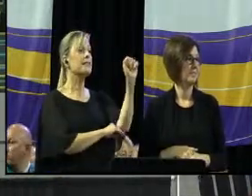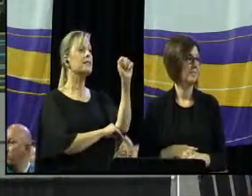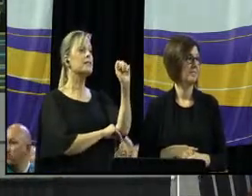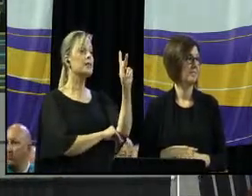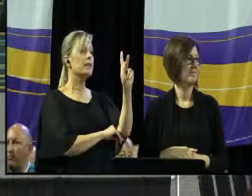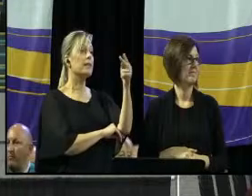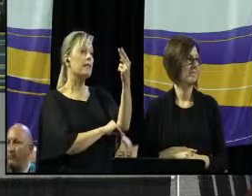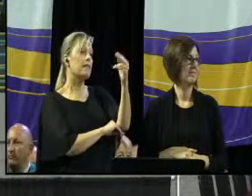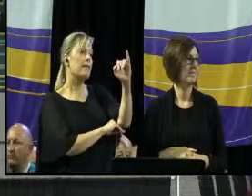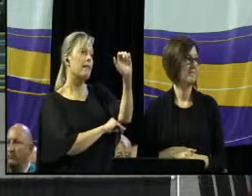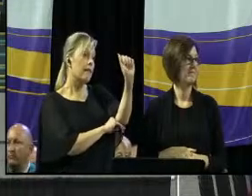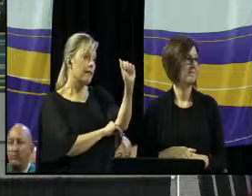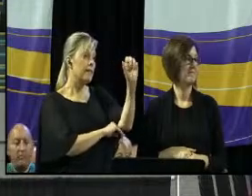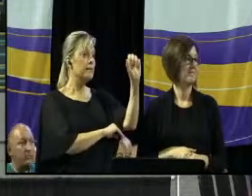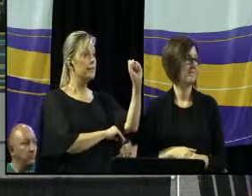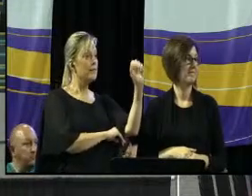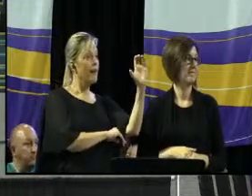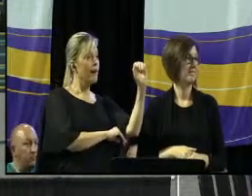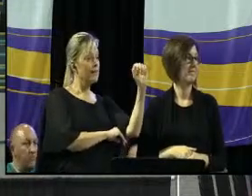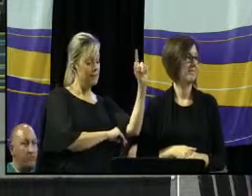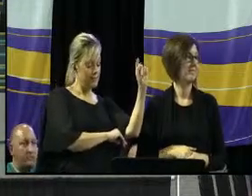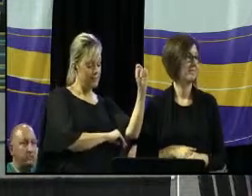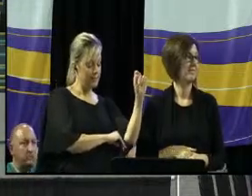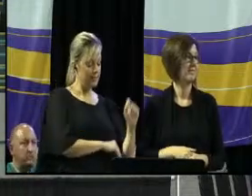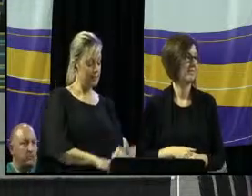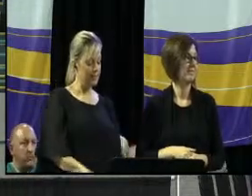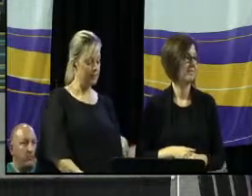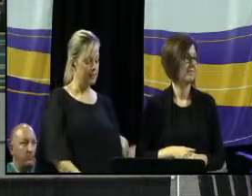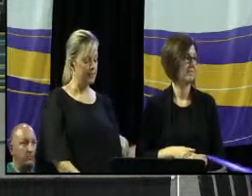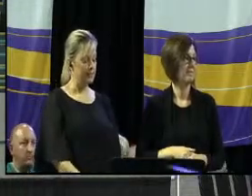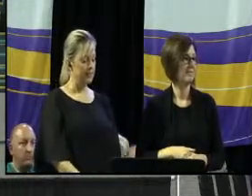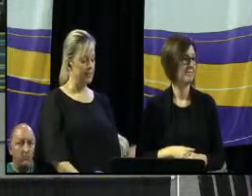Jakaya Danasia Scott.